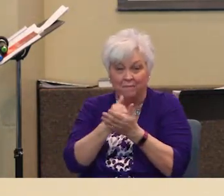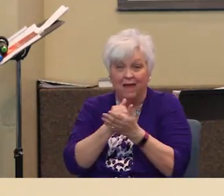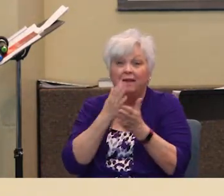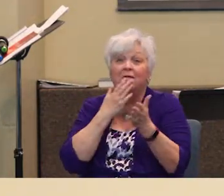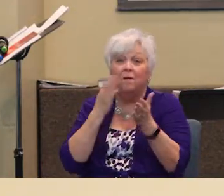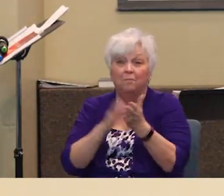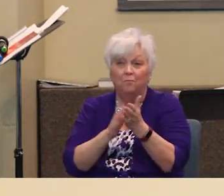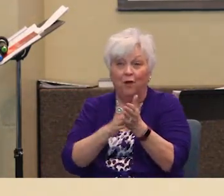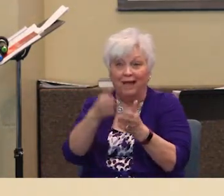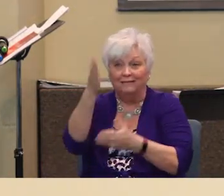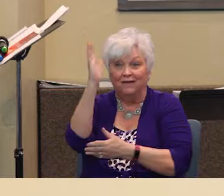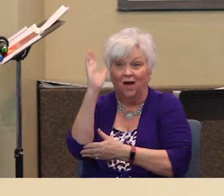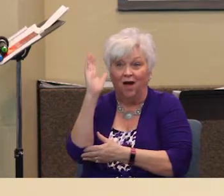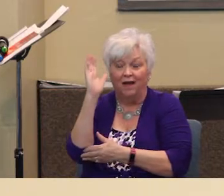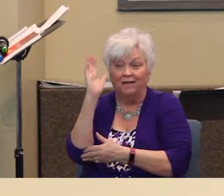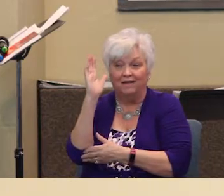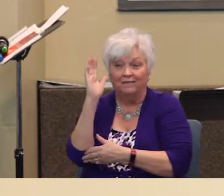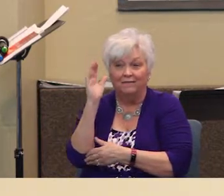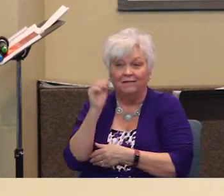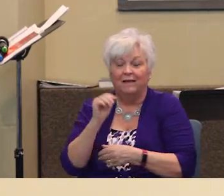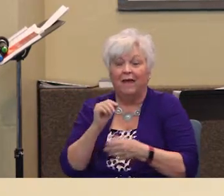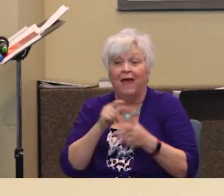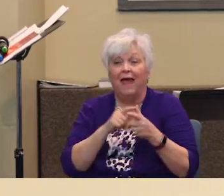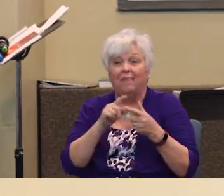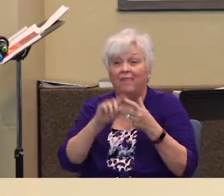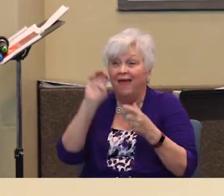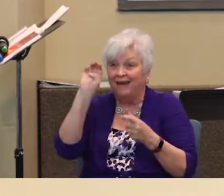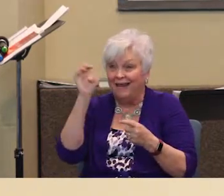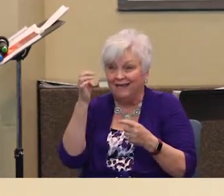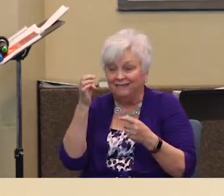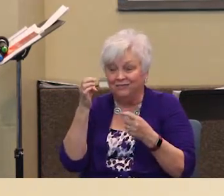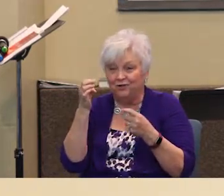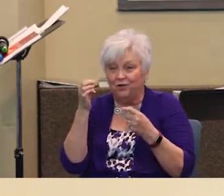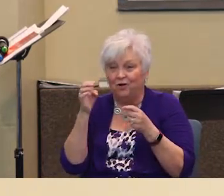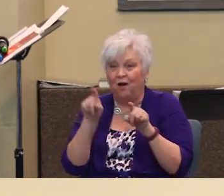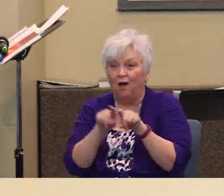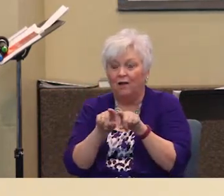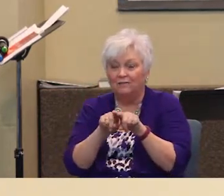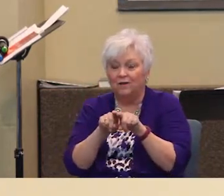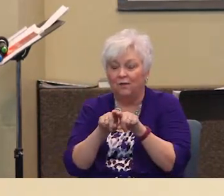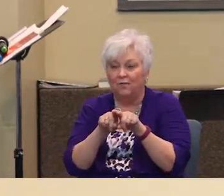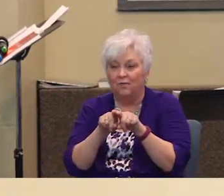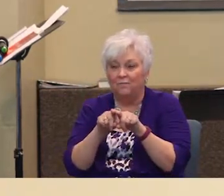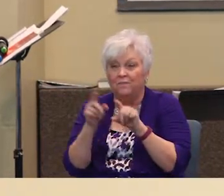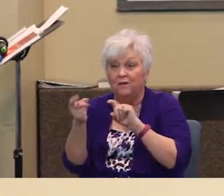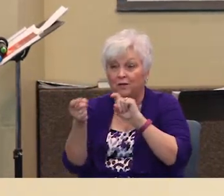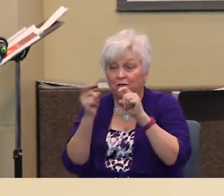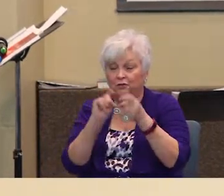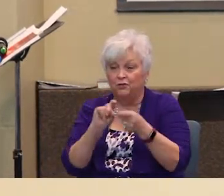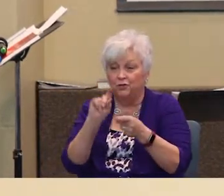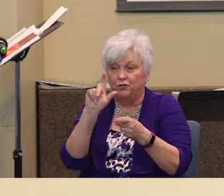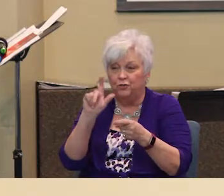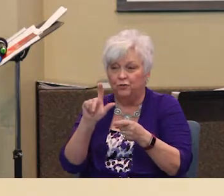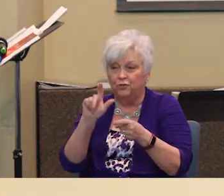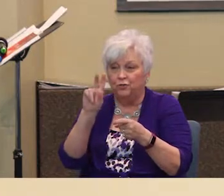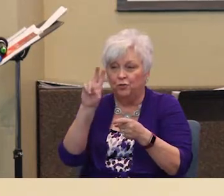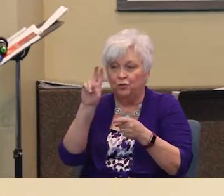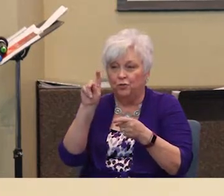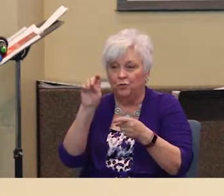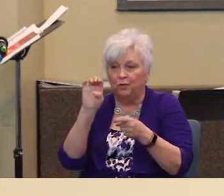Praise God. And then Easter does this. And if you have your Bibles, turn to Luke